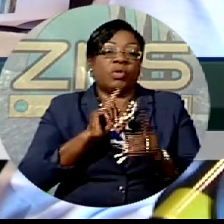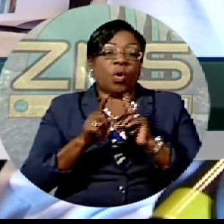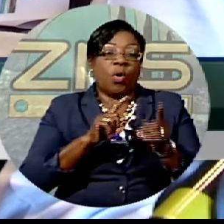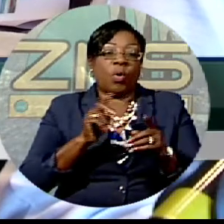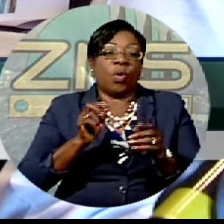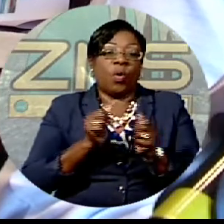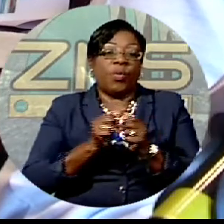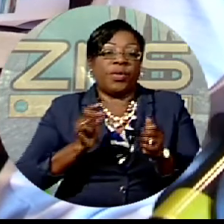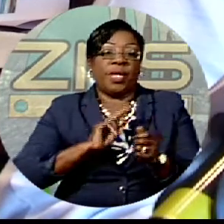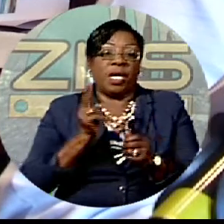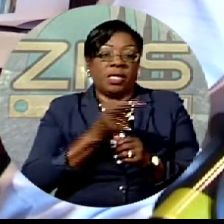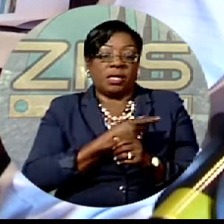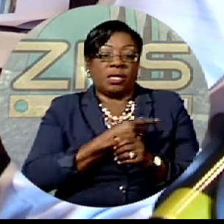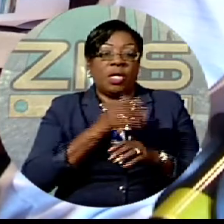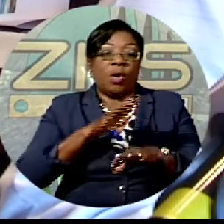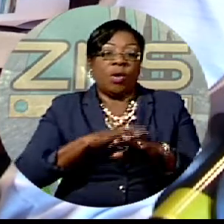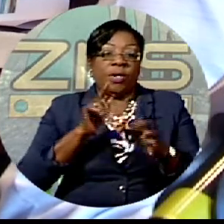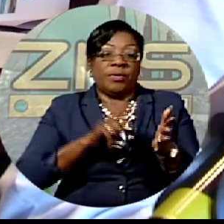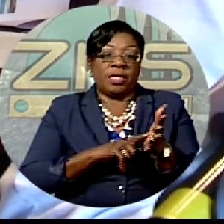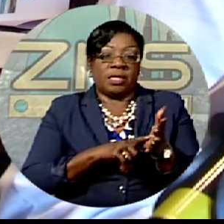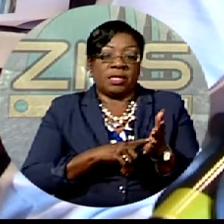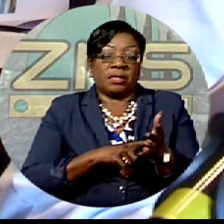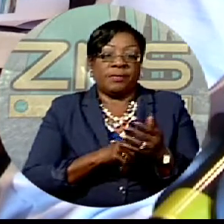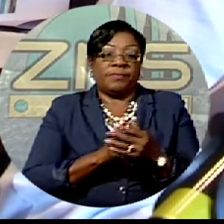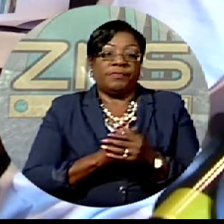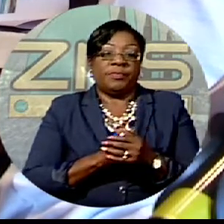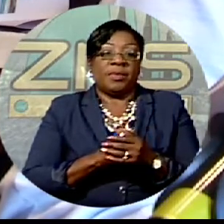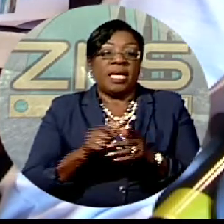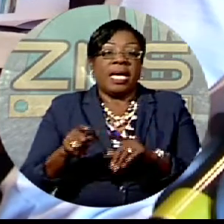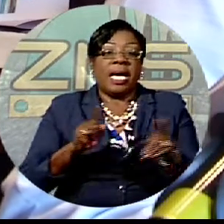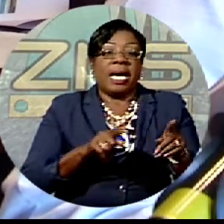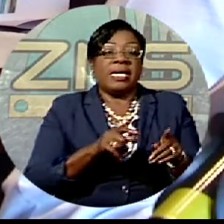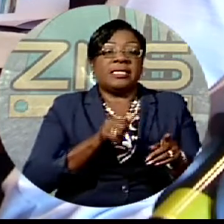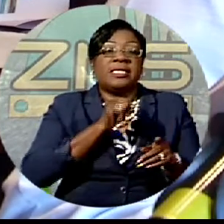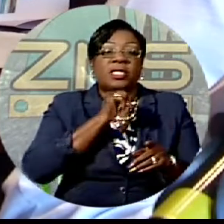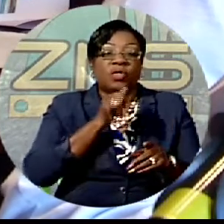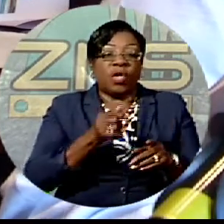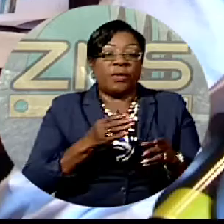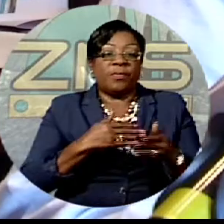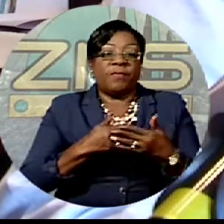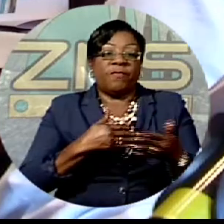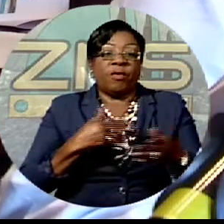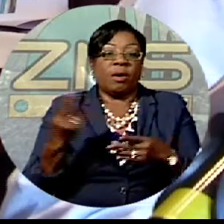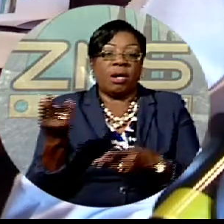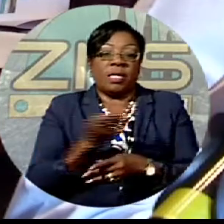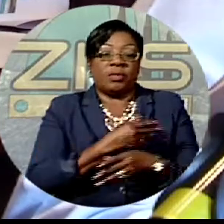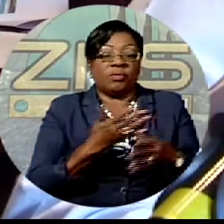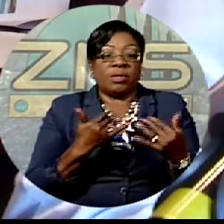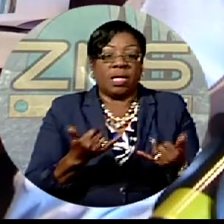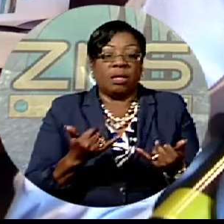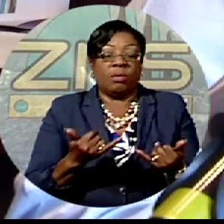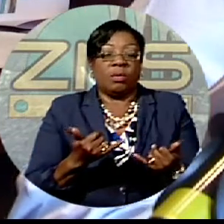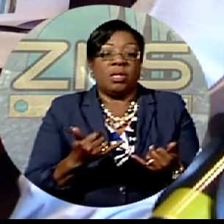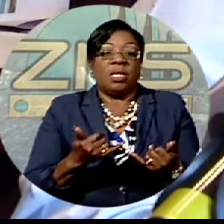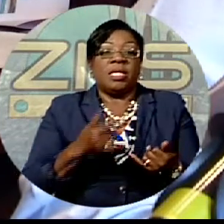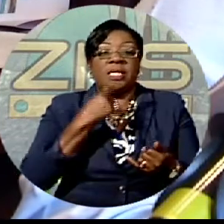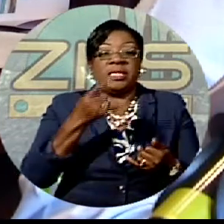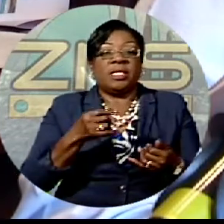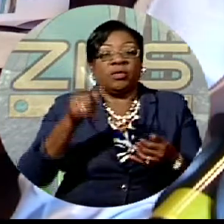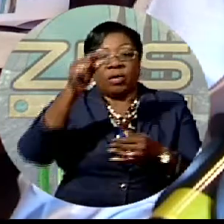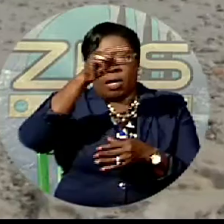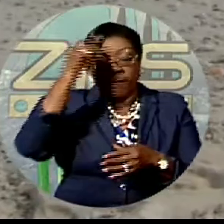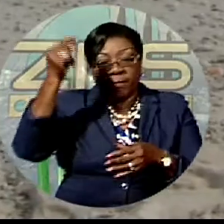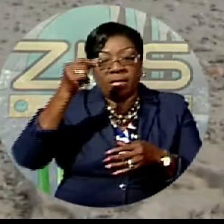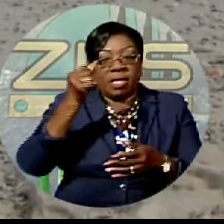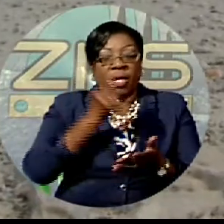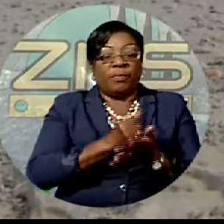part on this matter, as it is not before us at this time. Now, the minister noted that although government approved